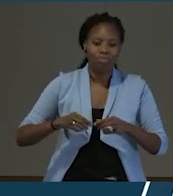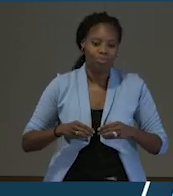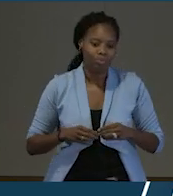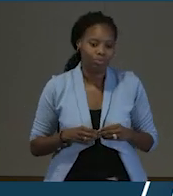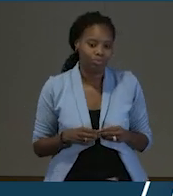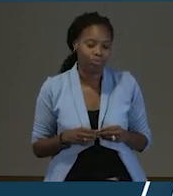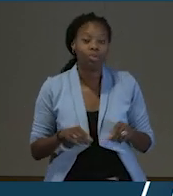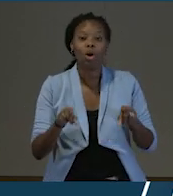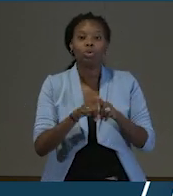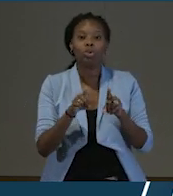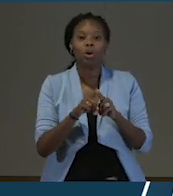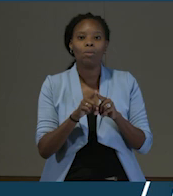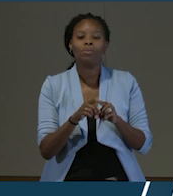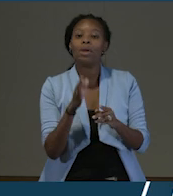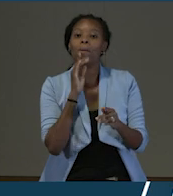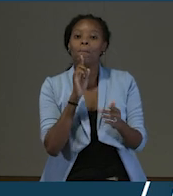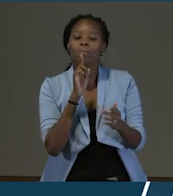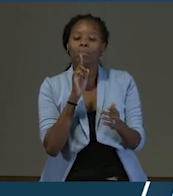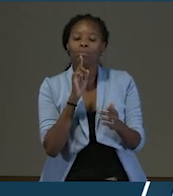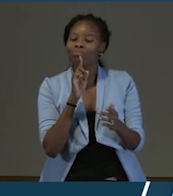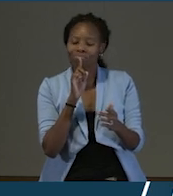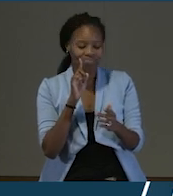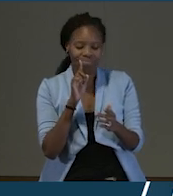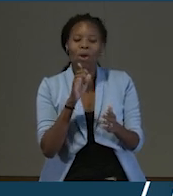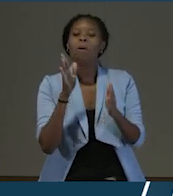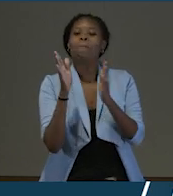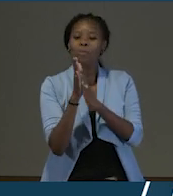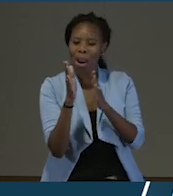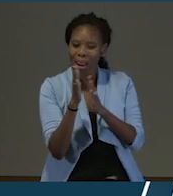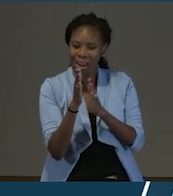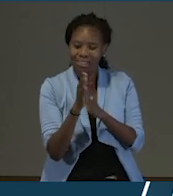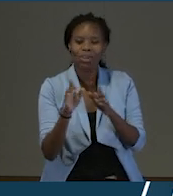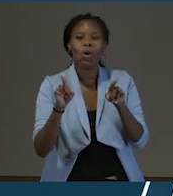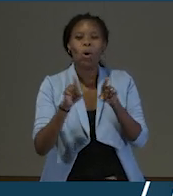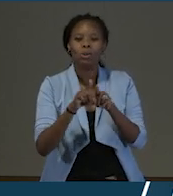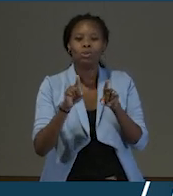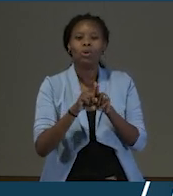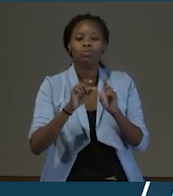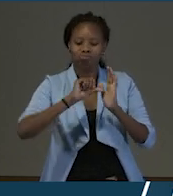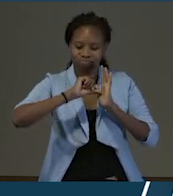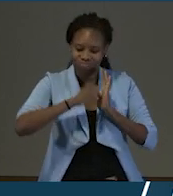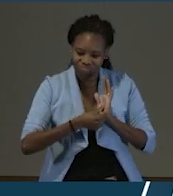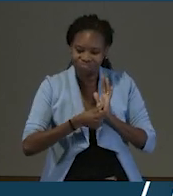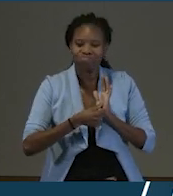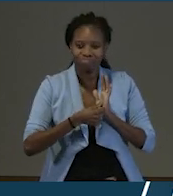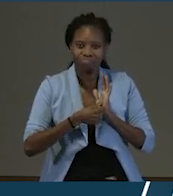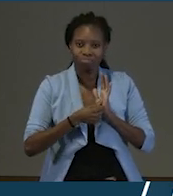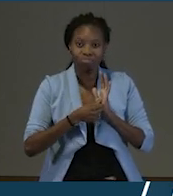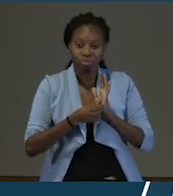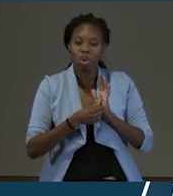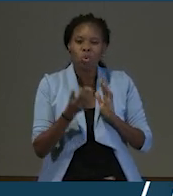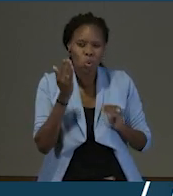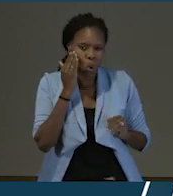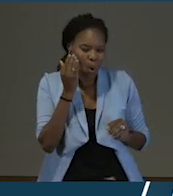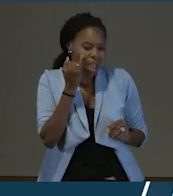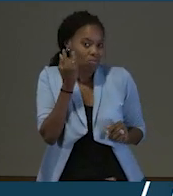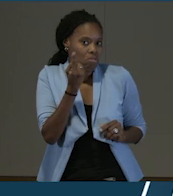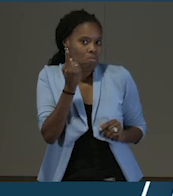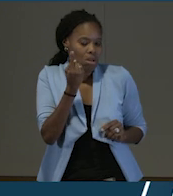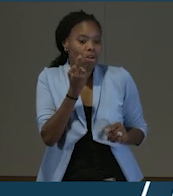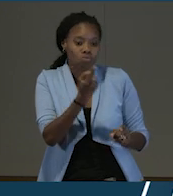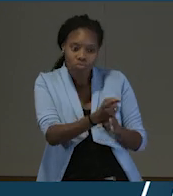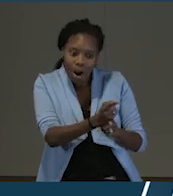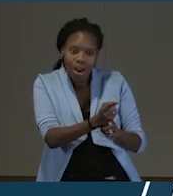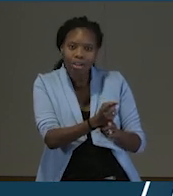Praise and reinforce positive behaviors. Give attention and compliments anytime you notice inappropriate behavior.